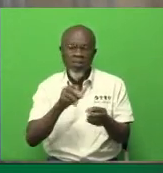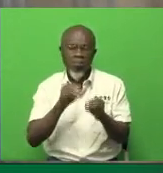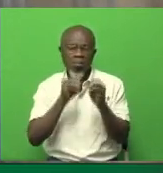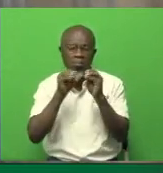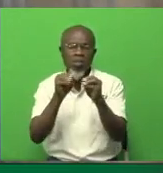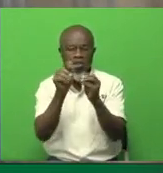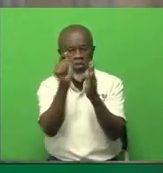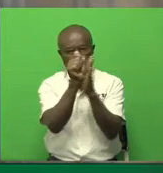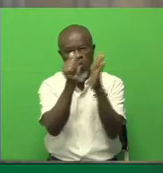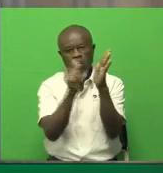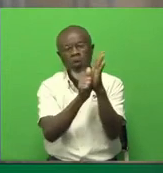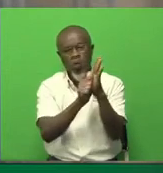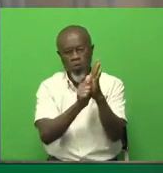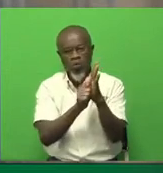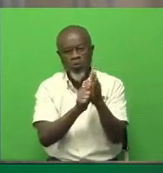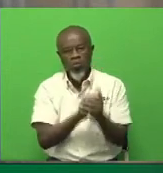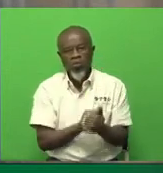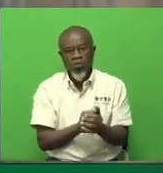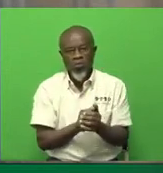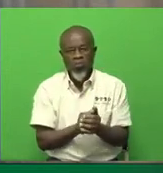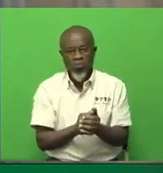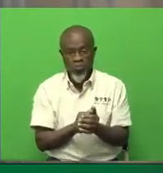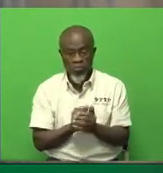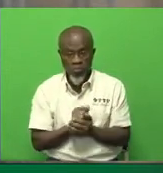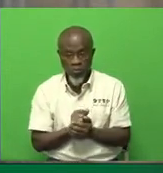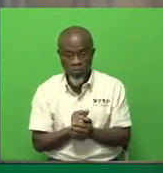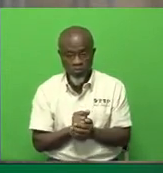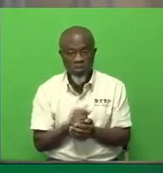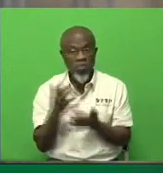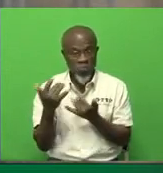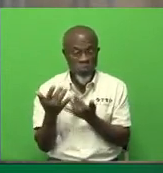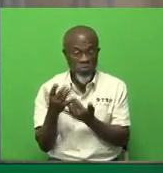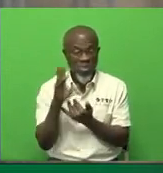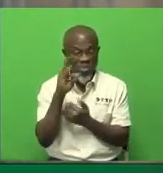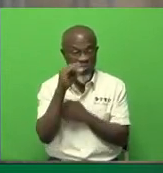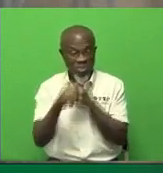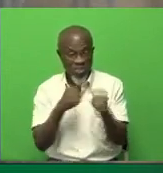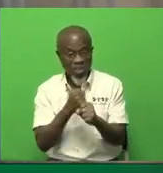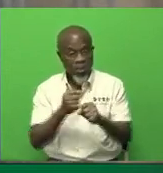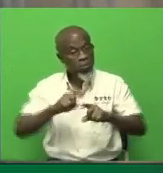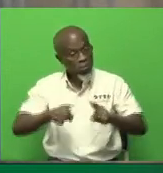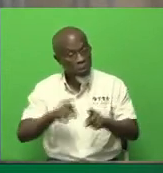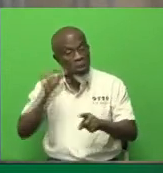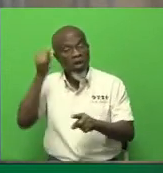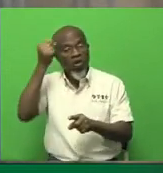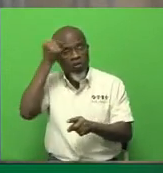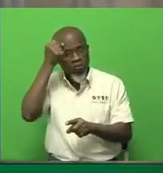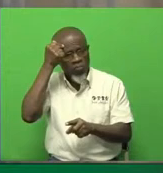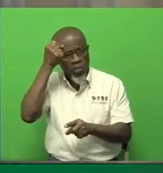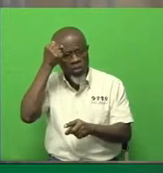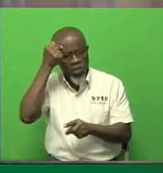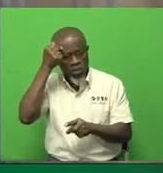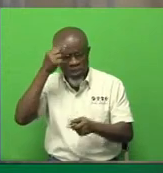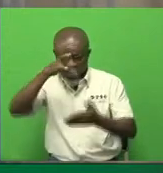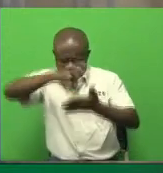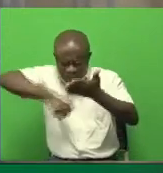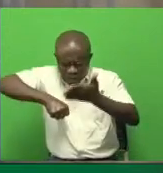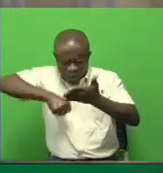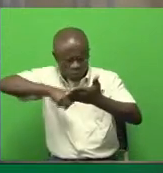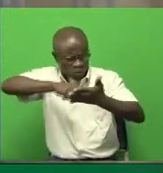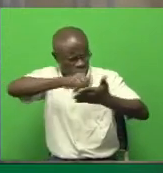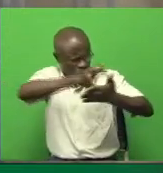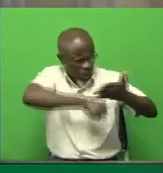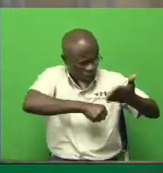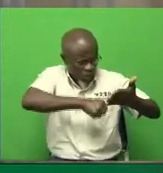and by Spite of already delay delay some years you know what they also did Madam the government gutted the procurement legislation they removed